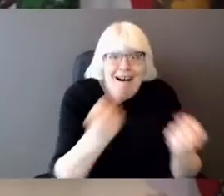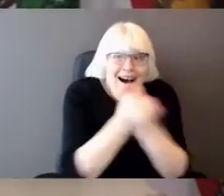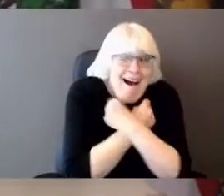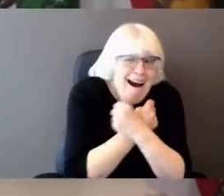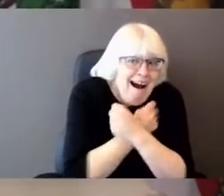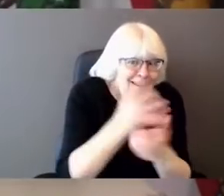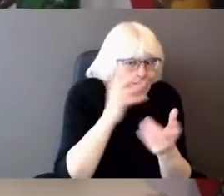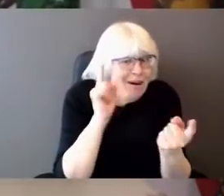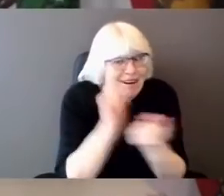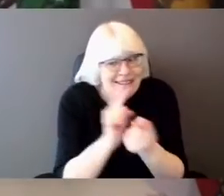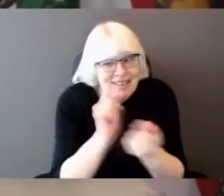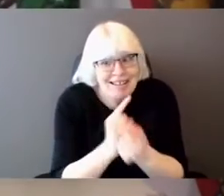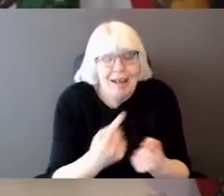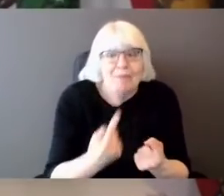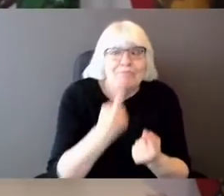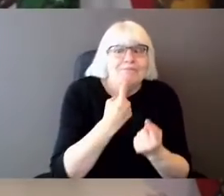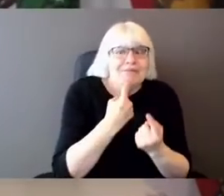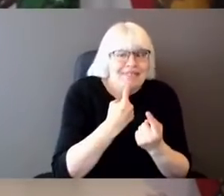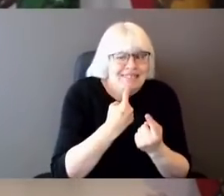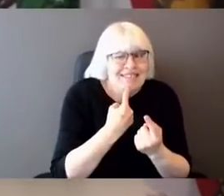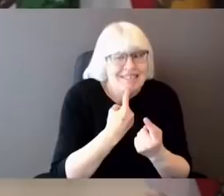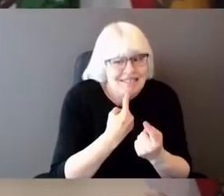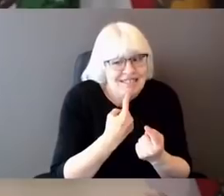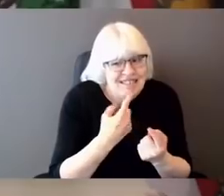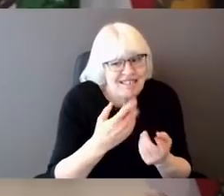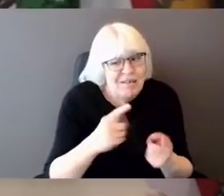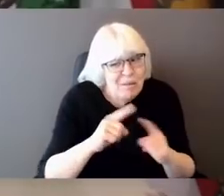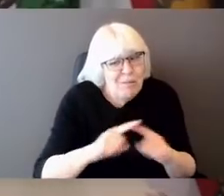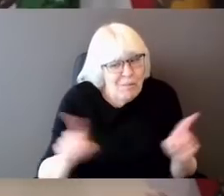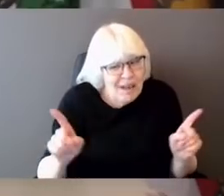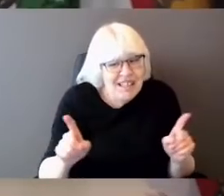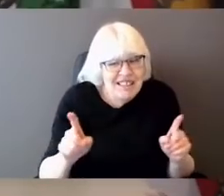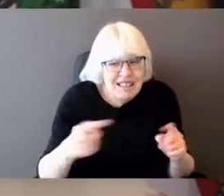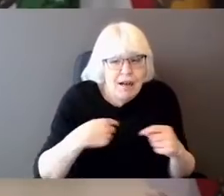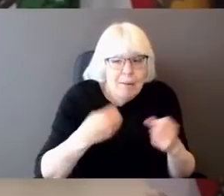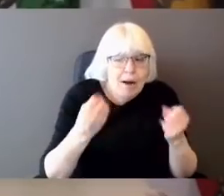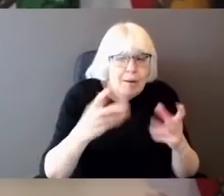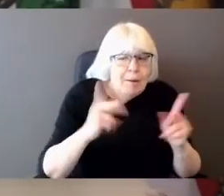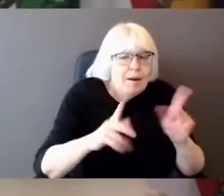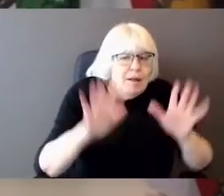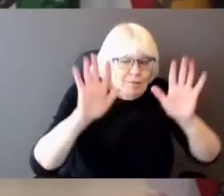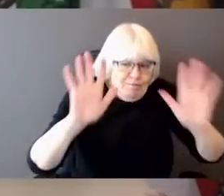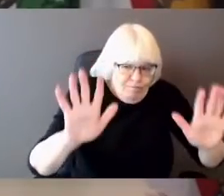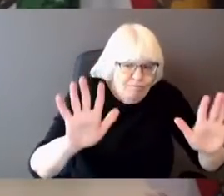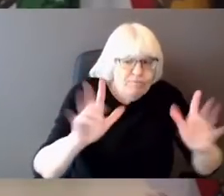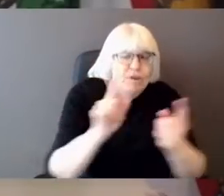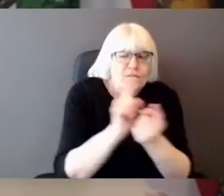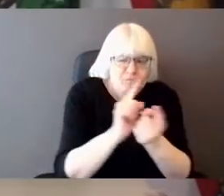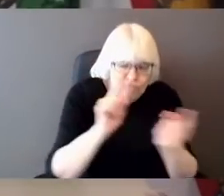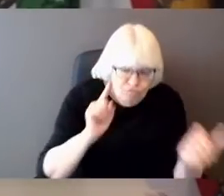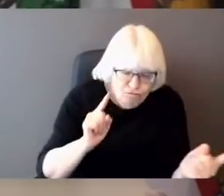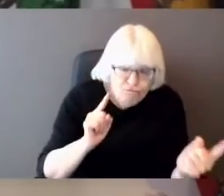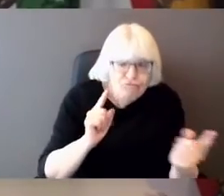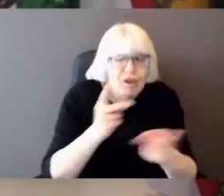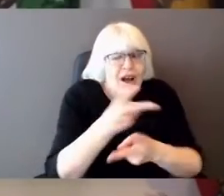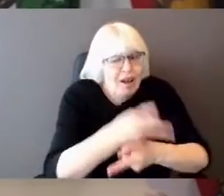sorely. But I also think there's going to be a lot of people who are like, let's just be cautious, let's just be careful, and let's make sure we're through this. Because, I